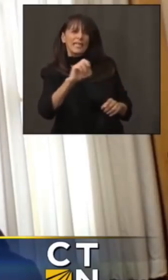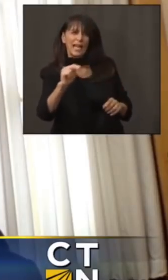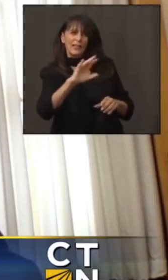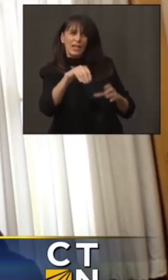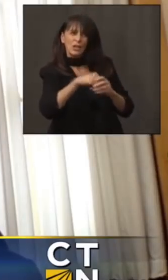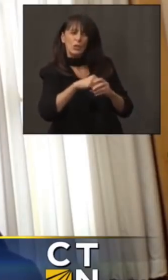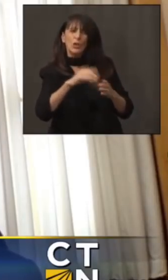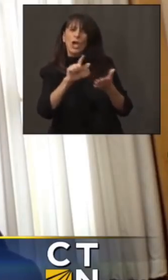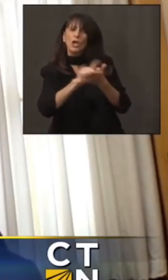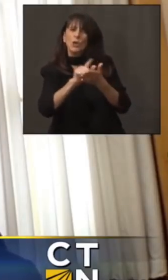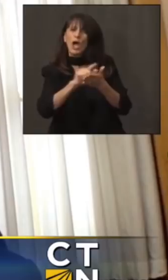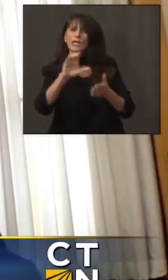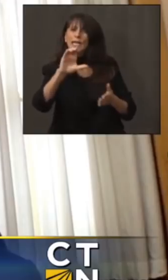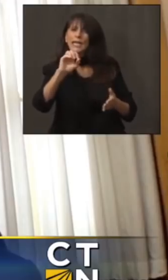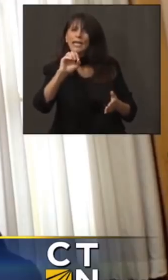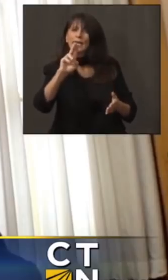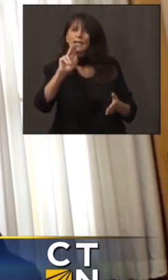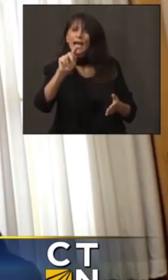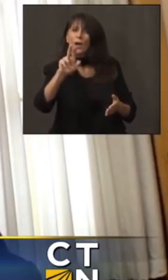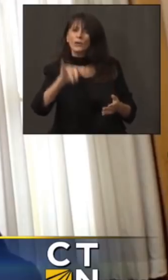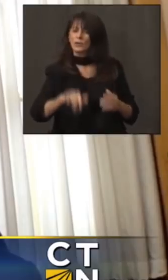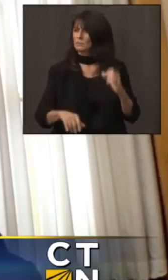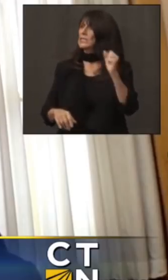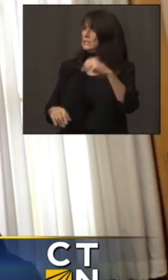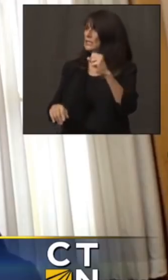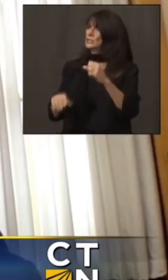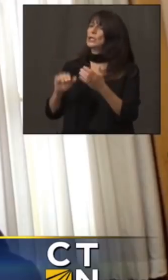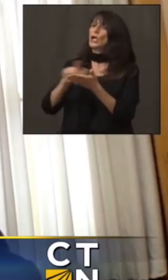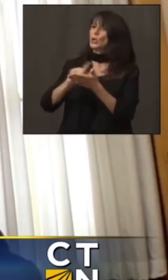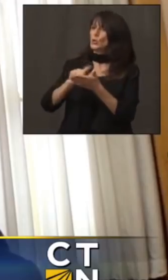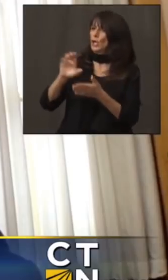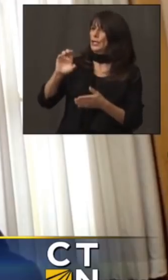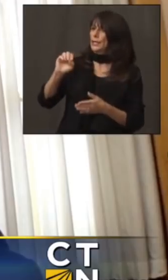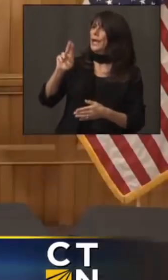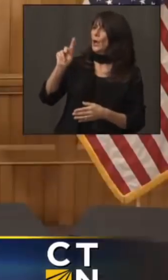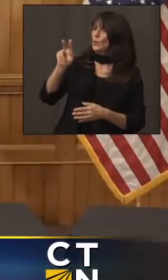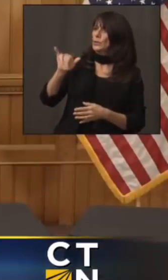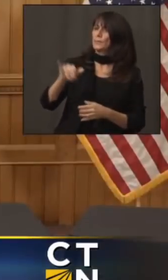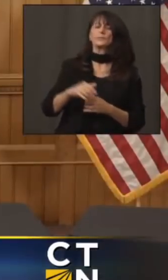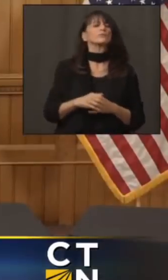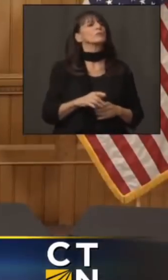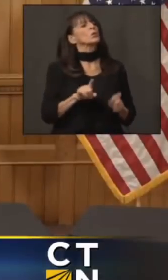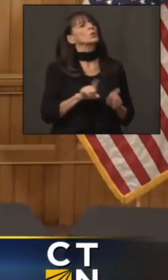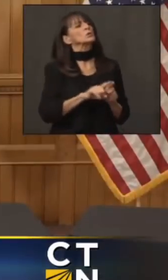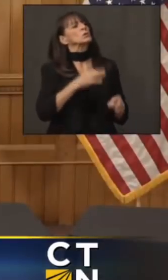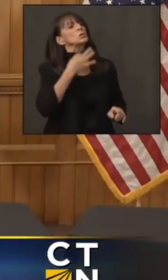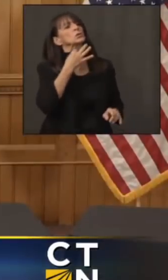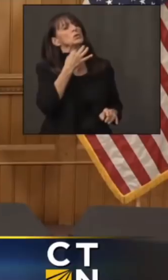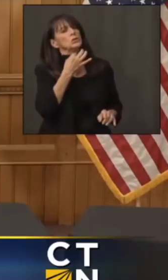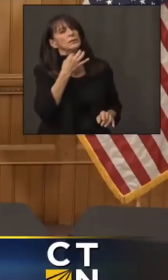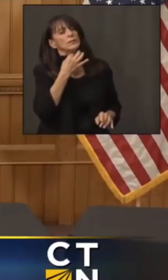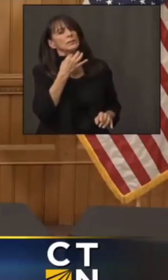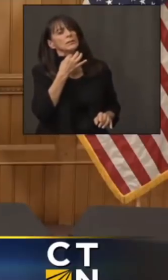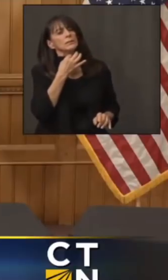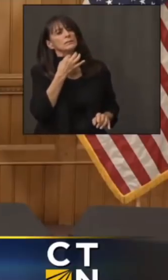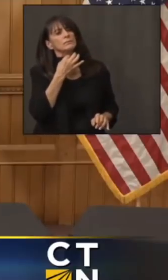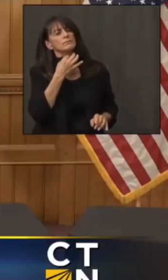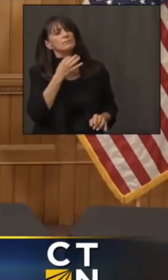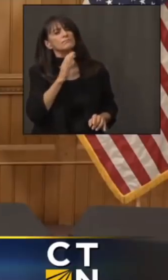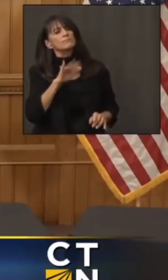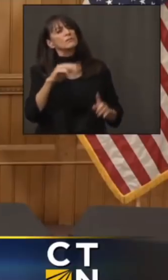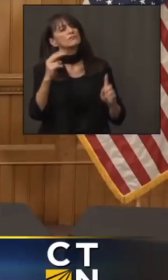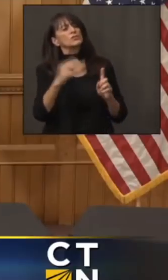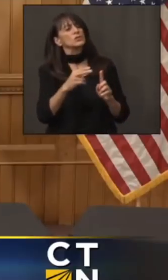London County or? Okay. Correct. And I was curious too, where do things stand in terms